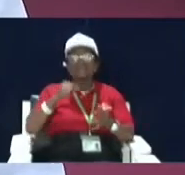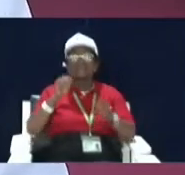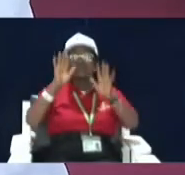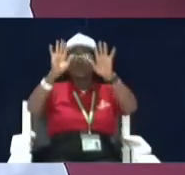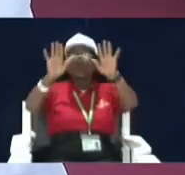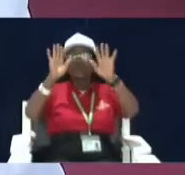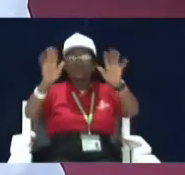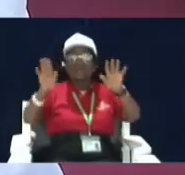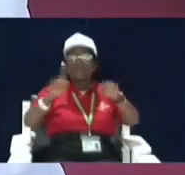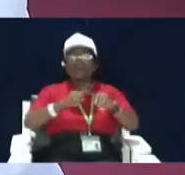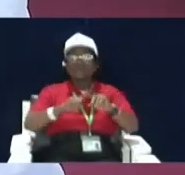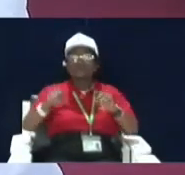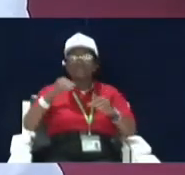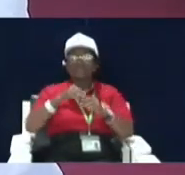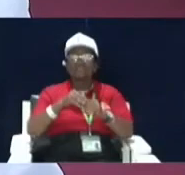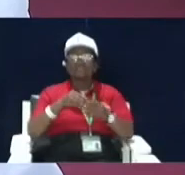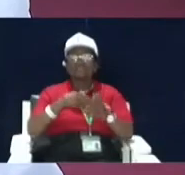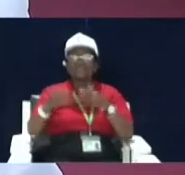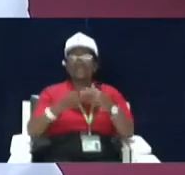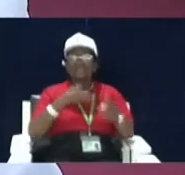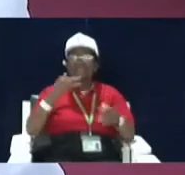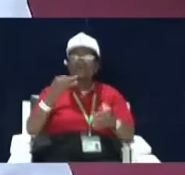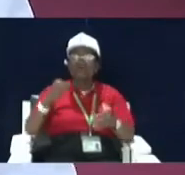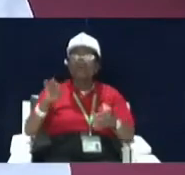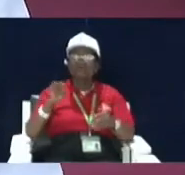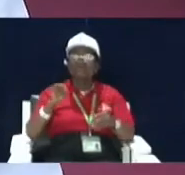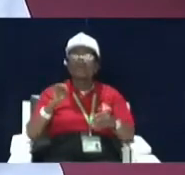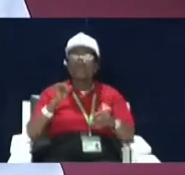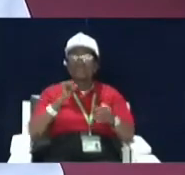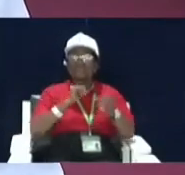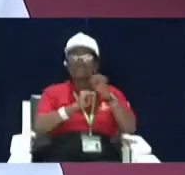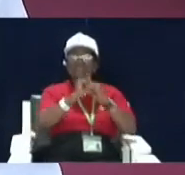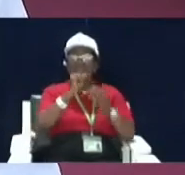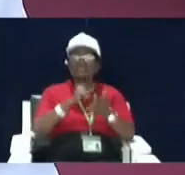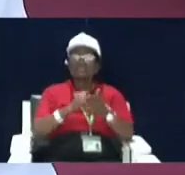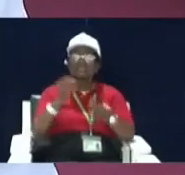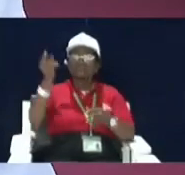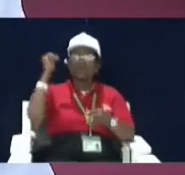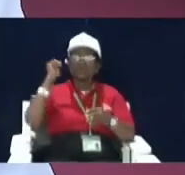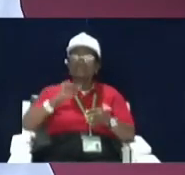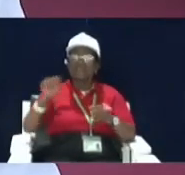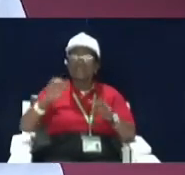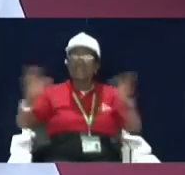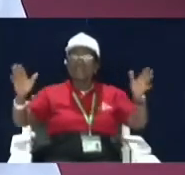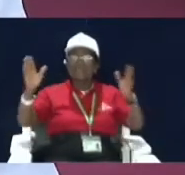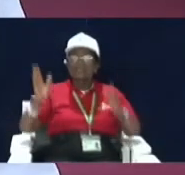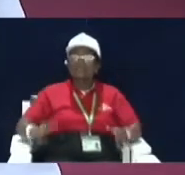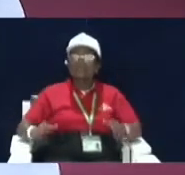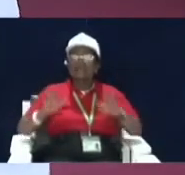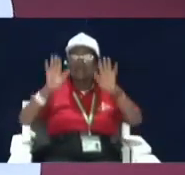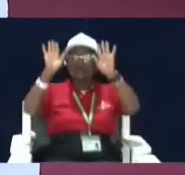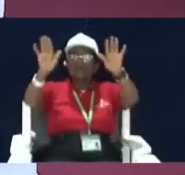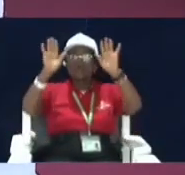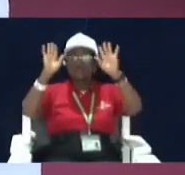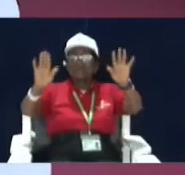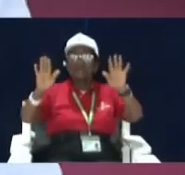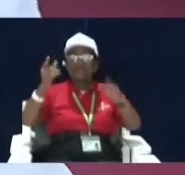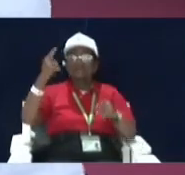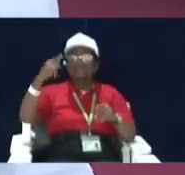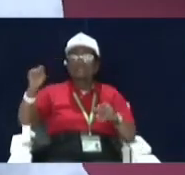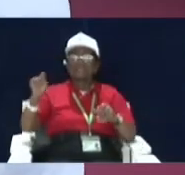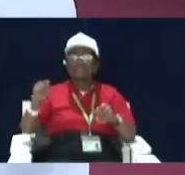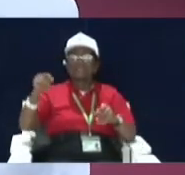But in the case of Hezekiah, it was a bigger wonder. The son was asked to